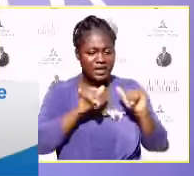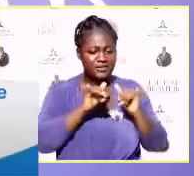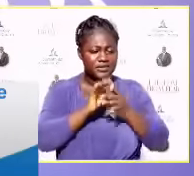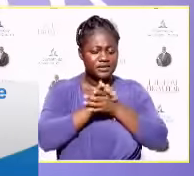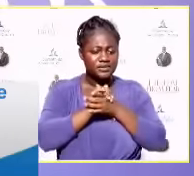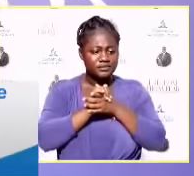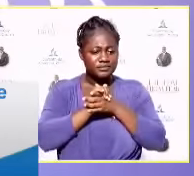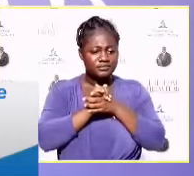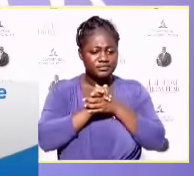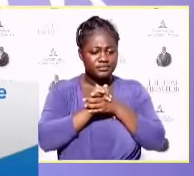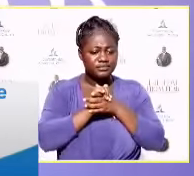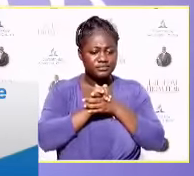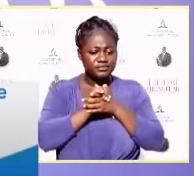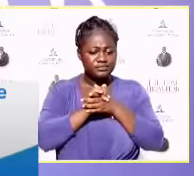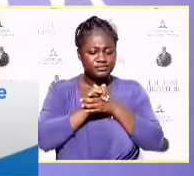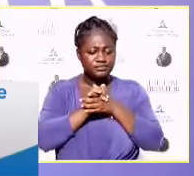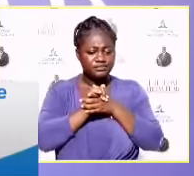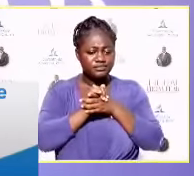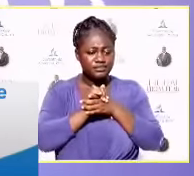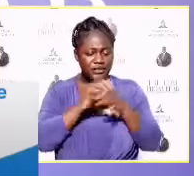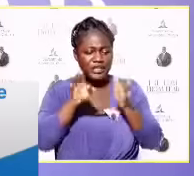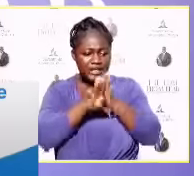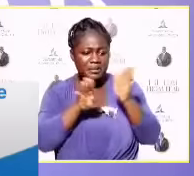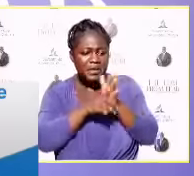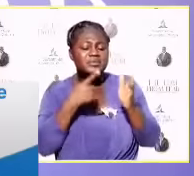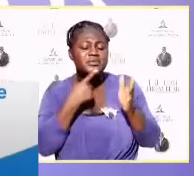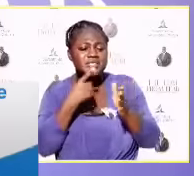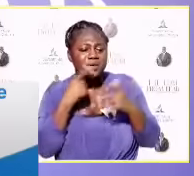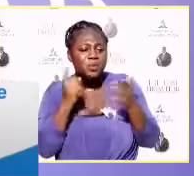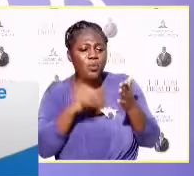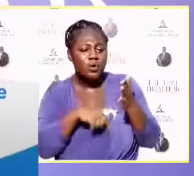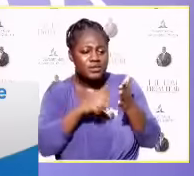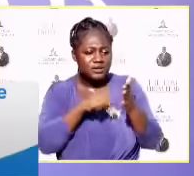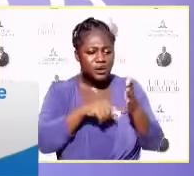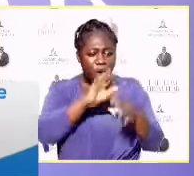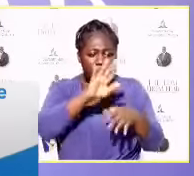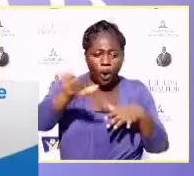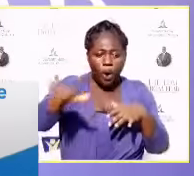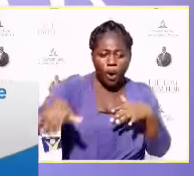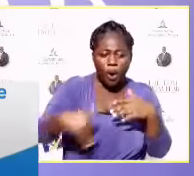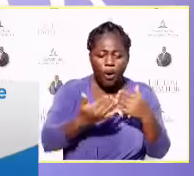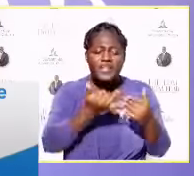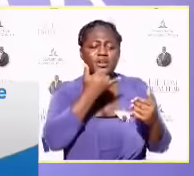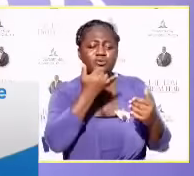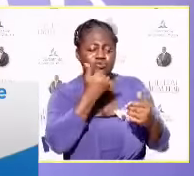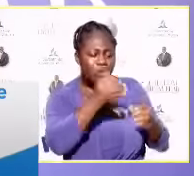What is the Bible saying? These false preachers,